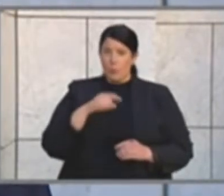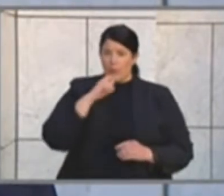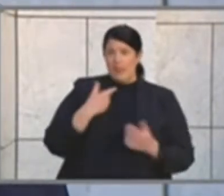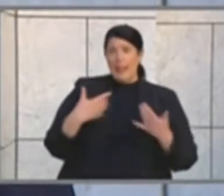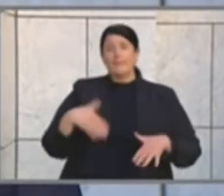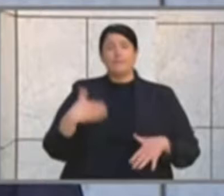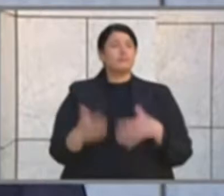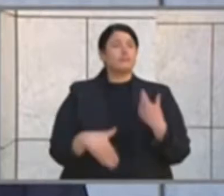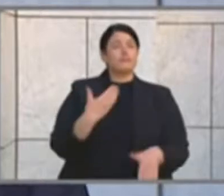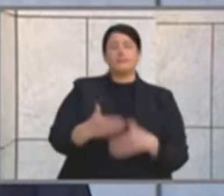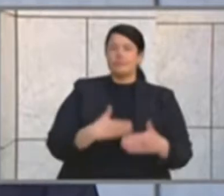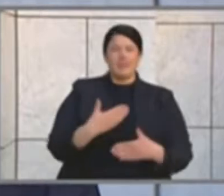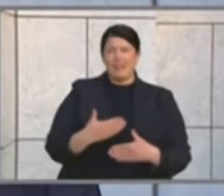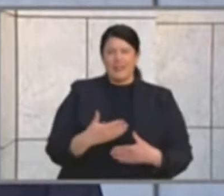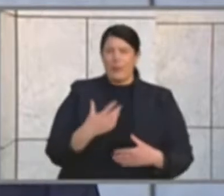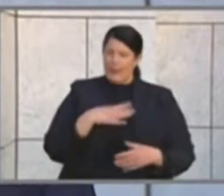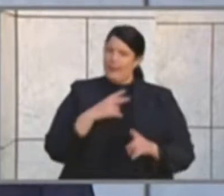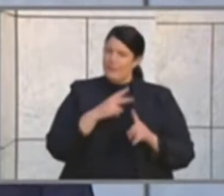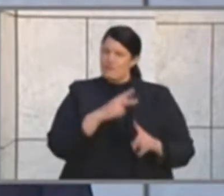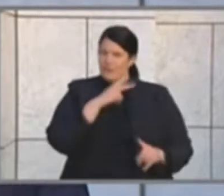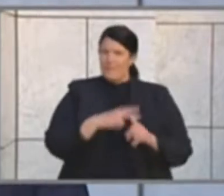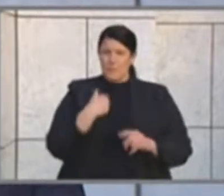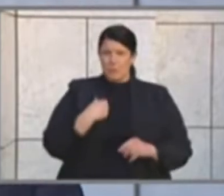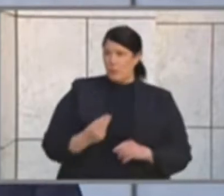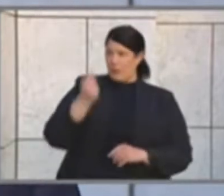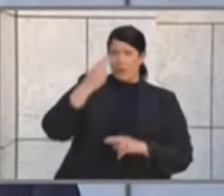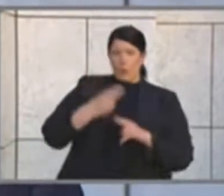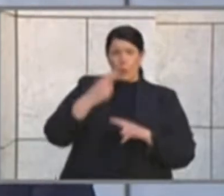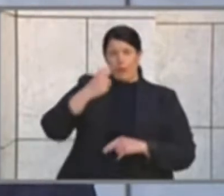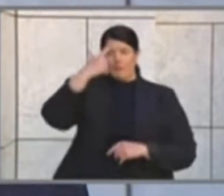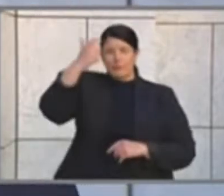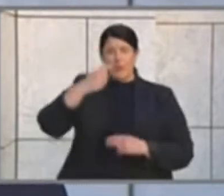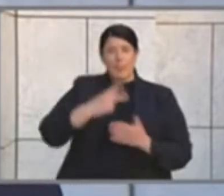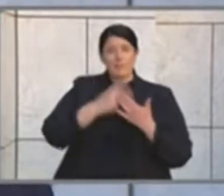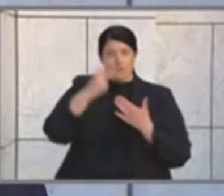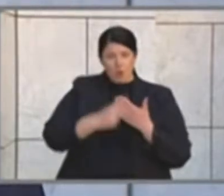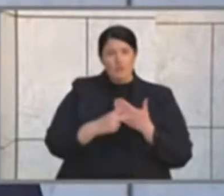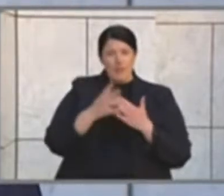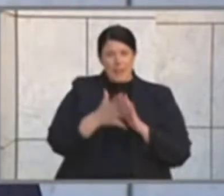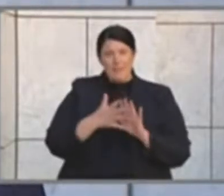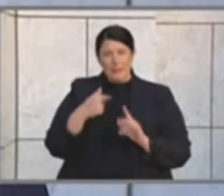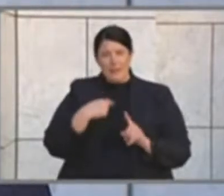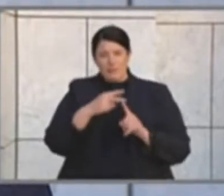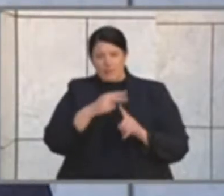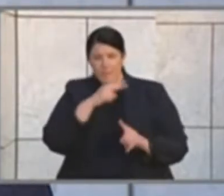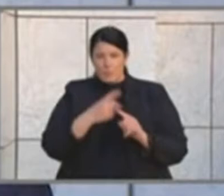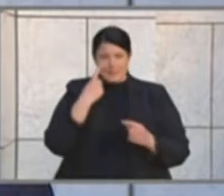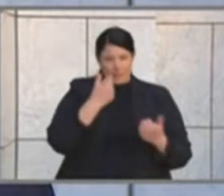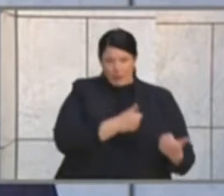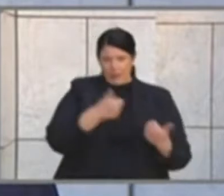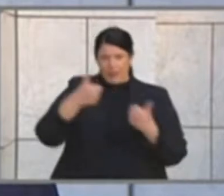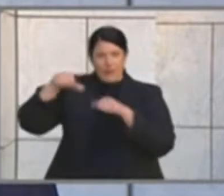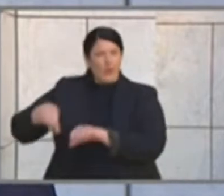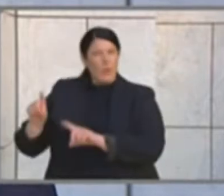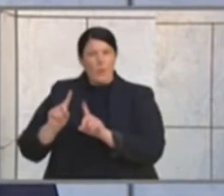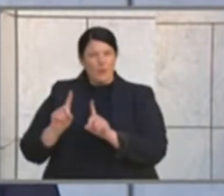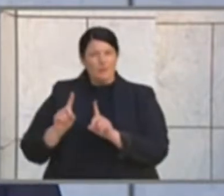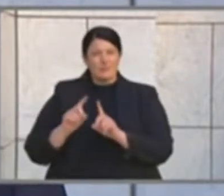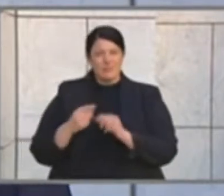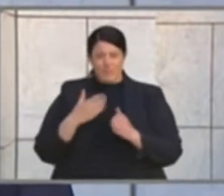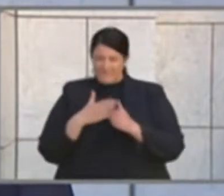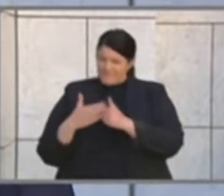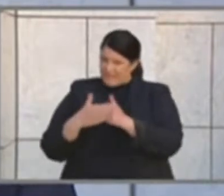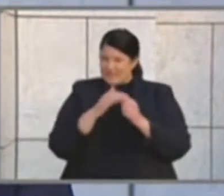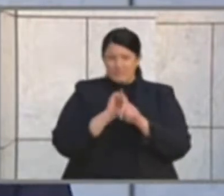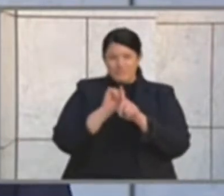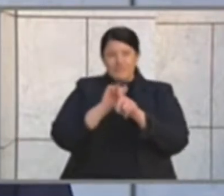will be some anomalies and issues that need to be addressed along the way. And we have indeed been doing that, and the Treasurer has been doing that, and the review will take into account